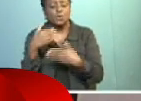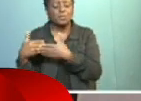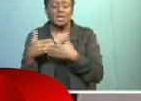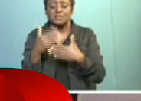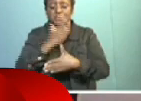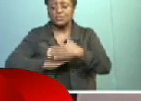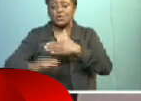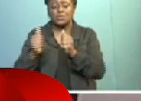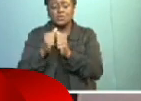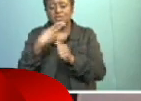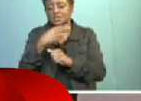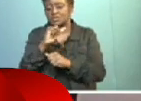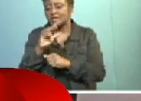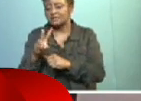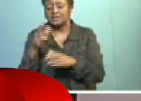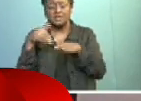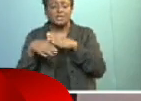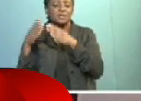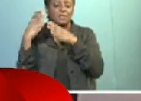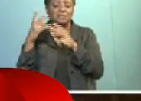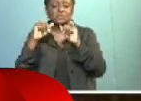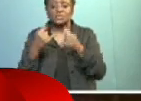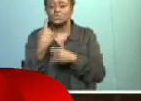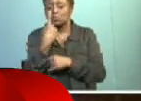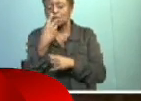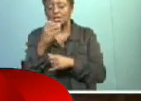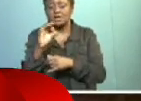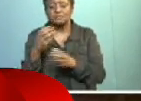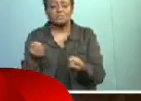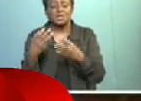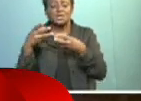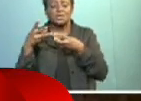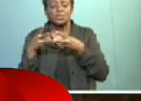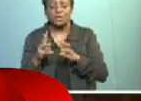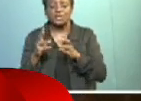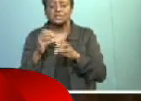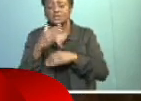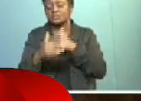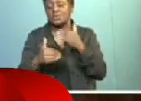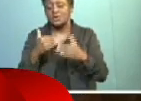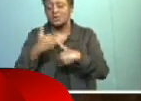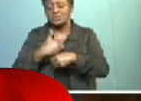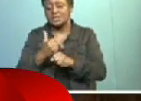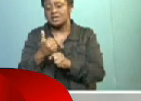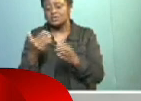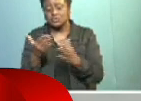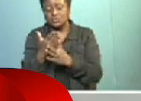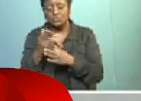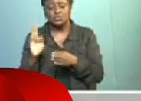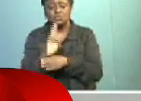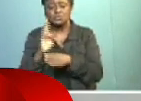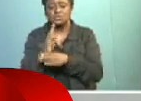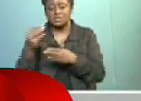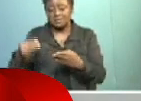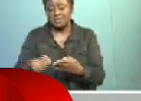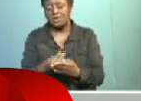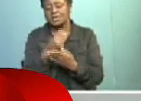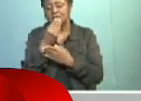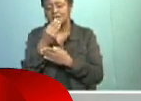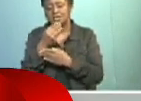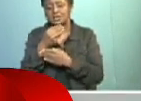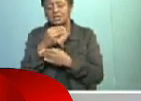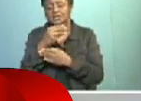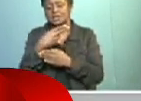in the Bahamas. Just one out of the many waves of progress made through the use of modern HIV medications and